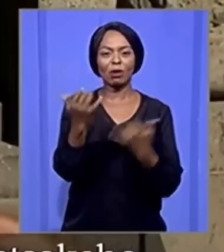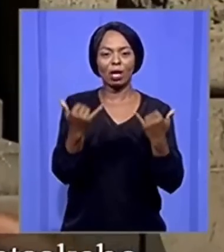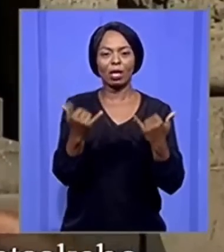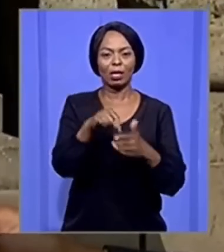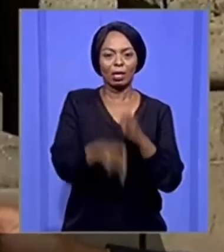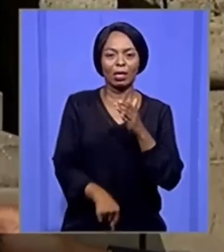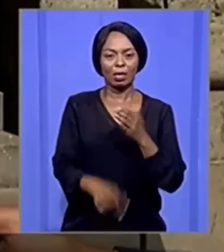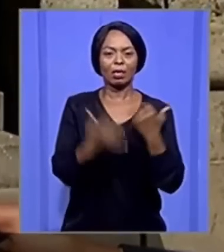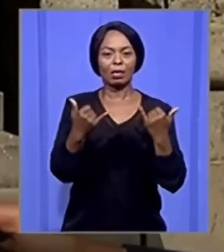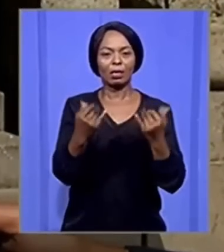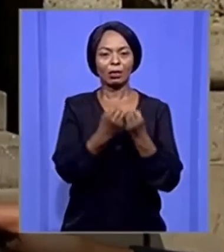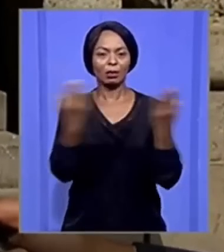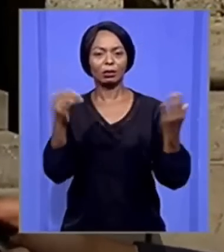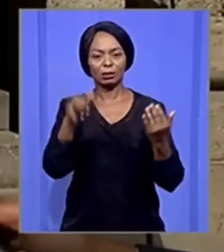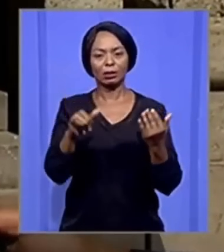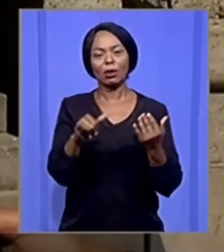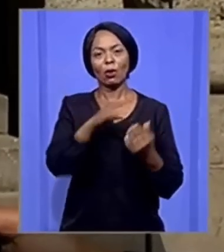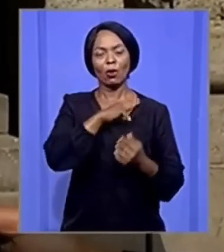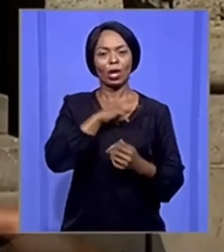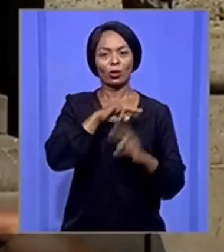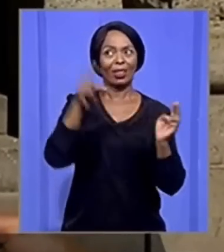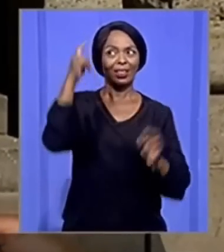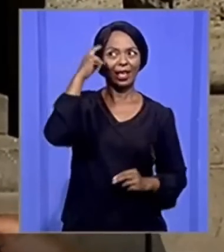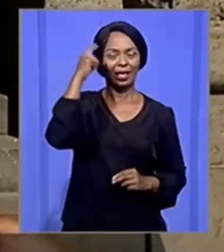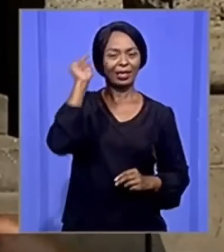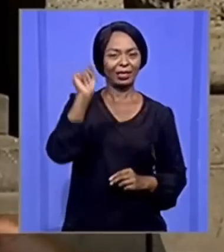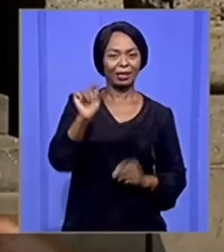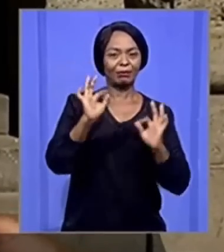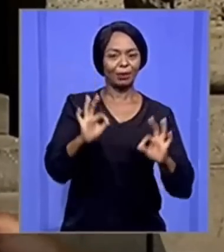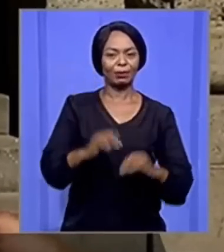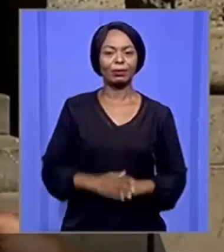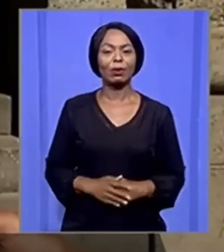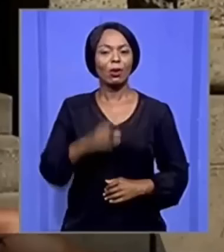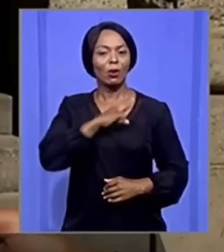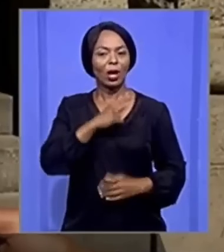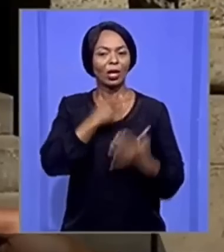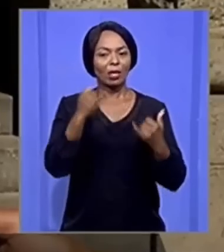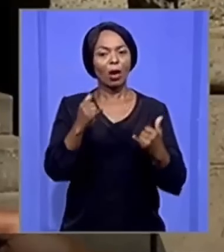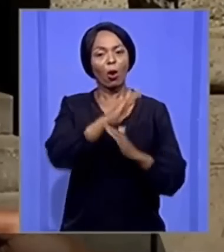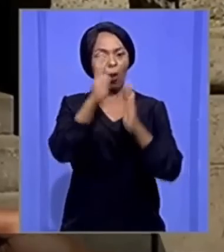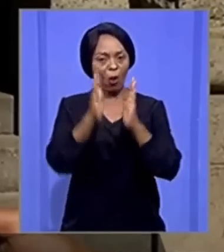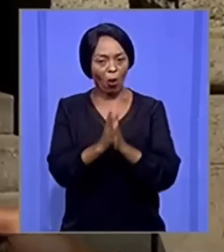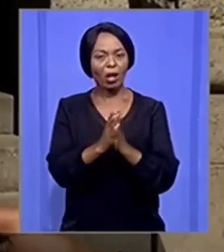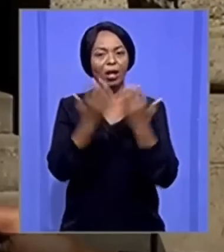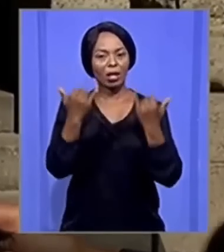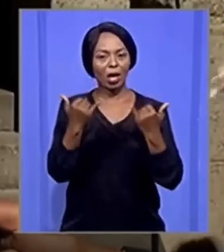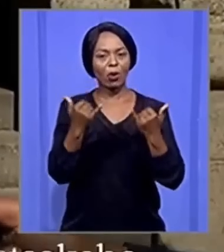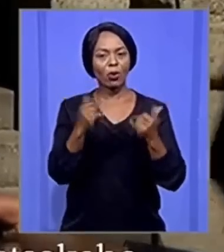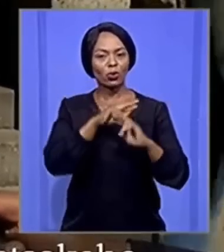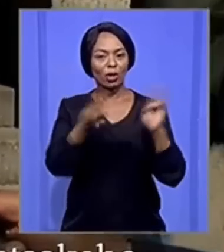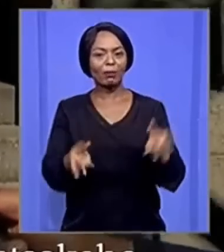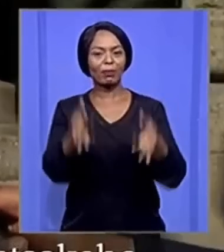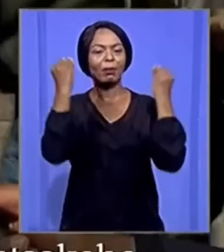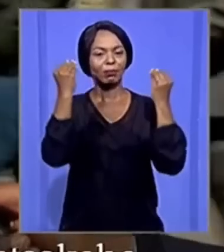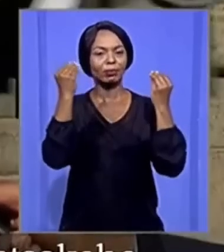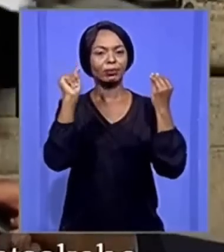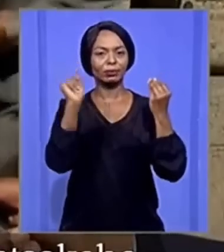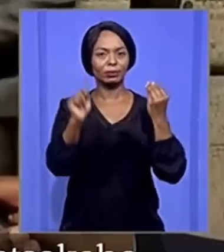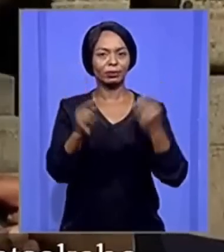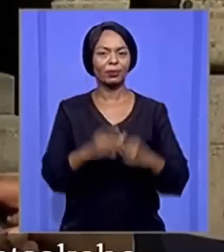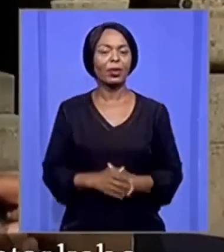billion from the contingency reserve, which we don't think is a good idea, throwing it into a hole that is actually not going to get plugged. That's the key